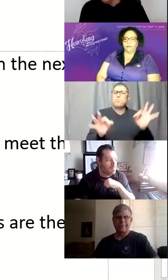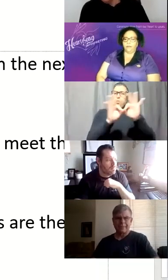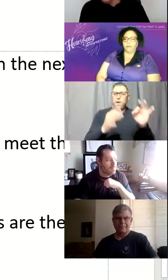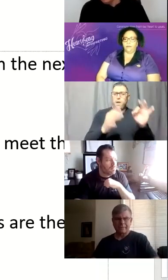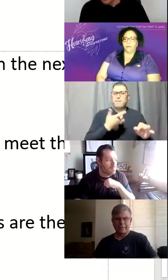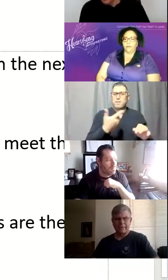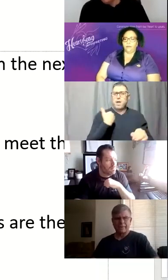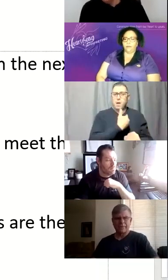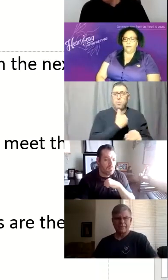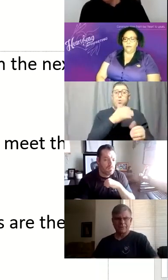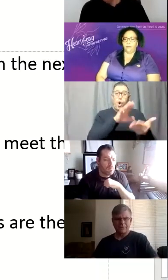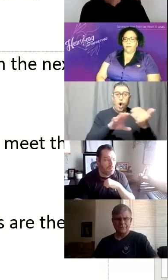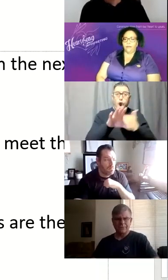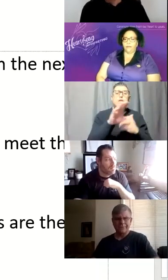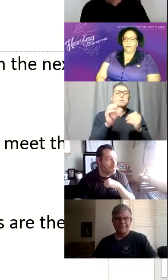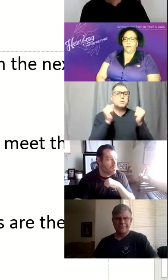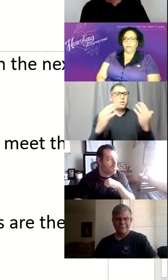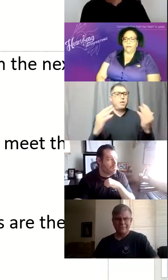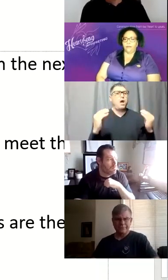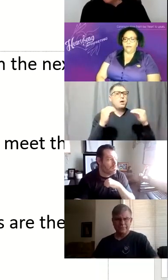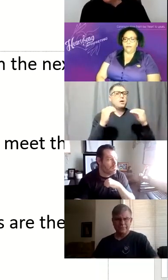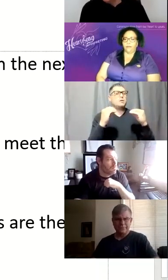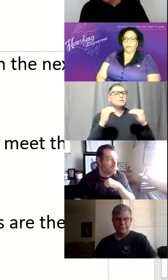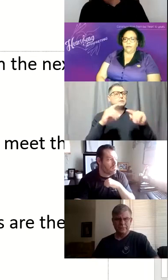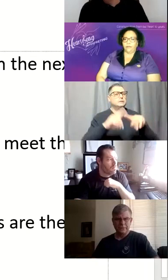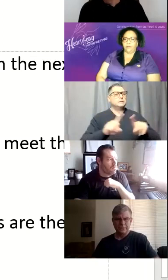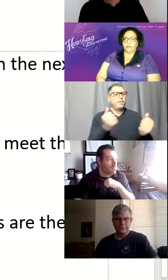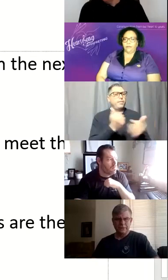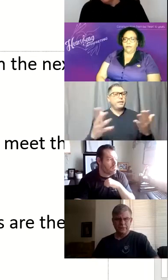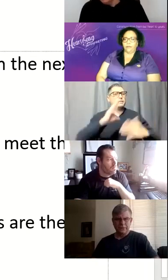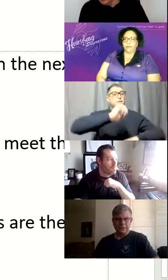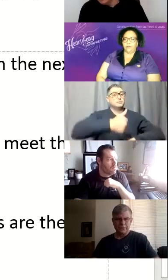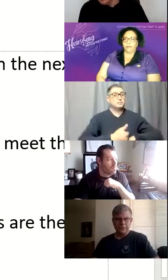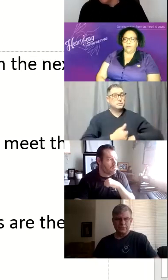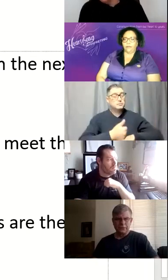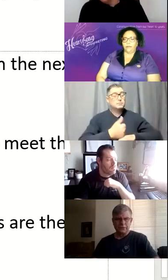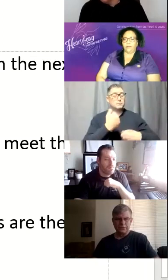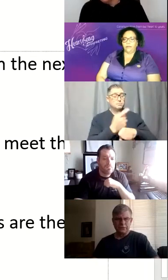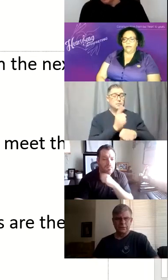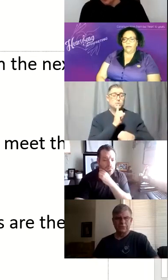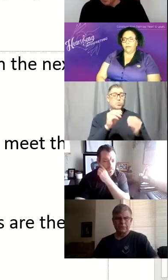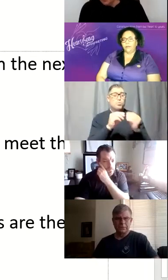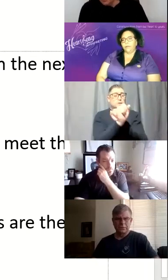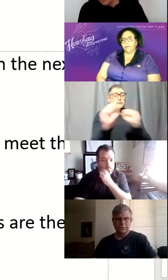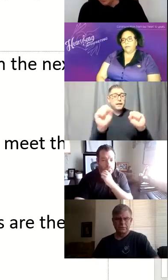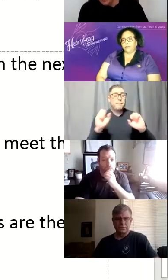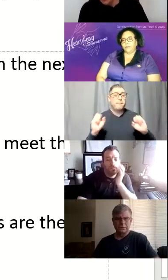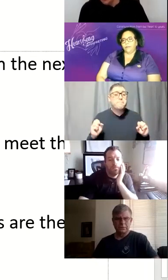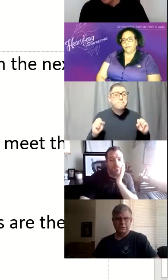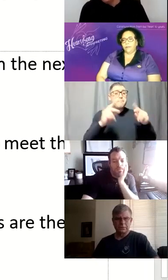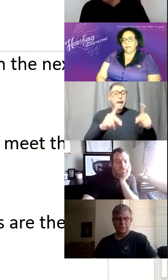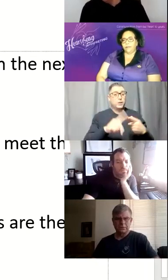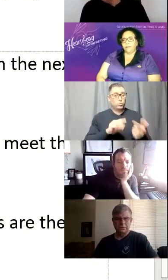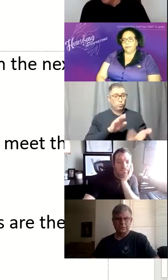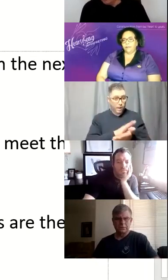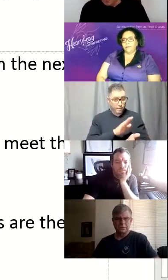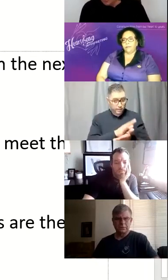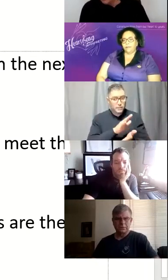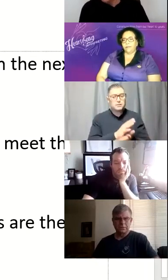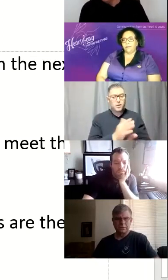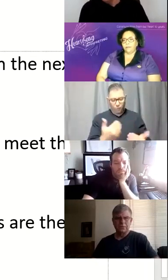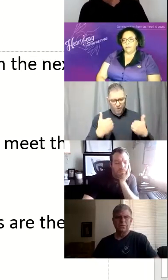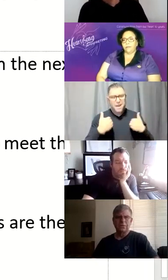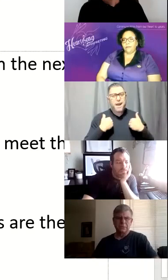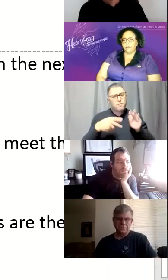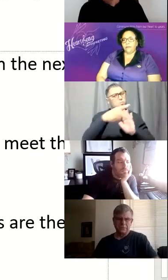is putting quite a few different things in place to make it safer to return to campus. And we do have